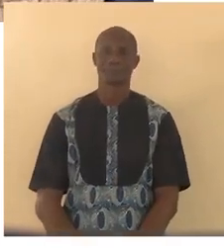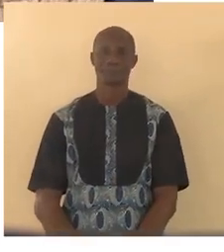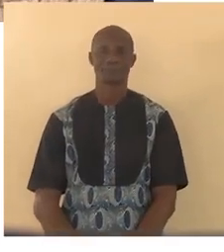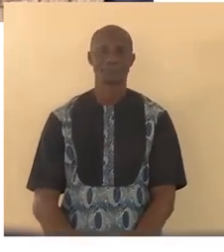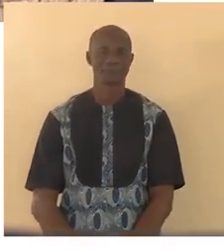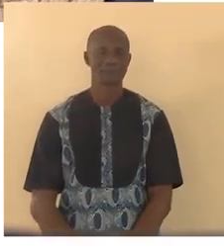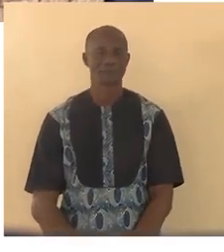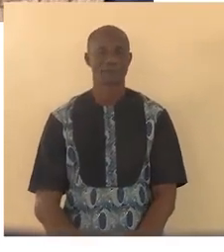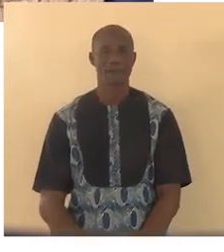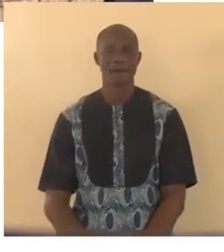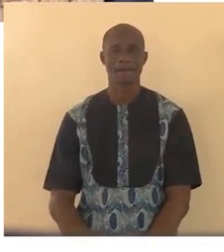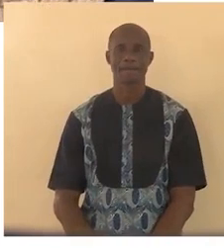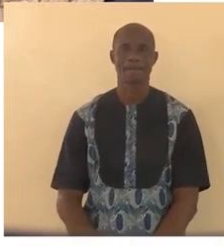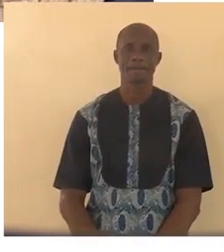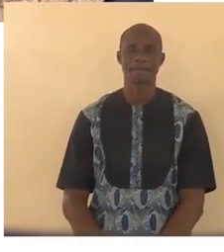Delegate, we're counting it in.